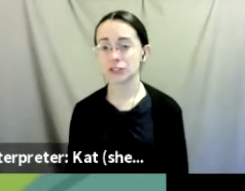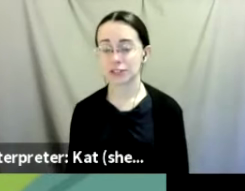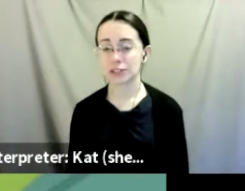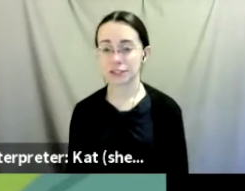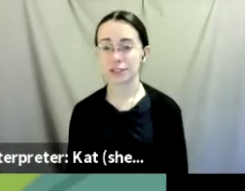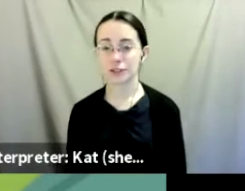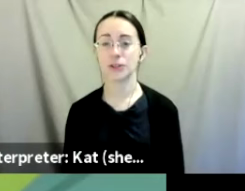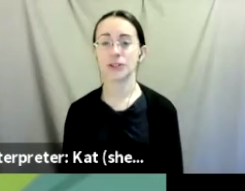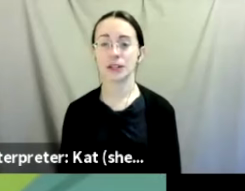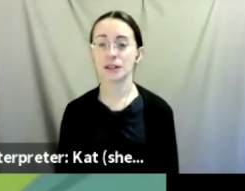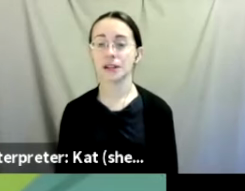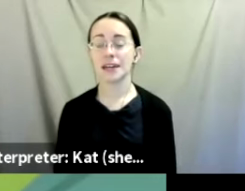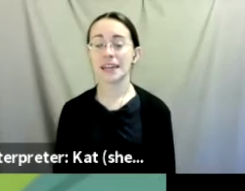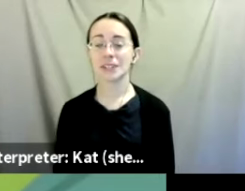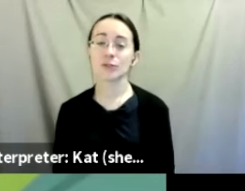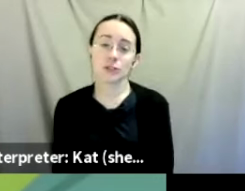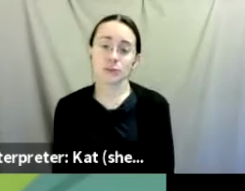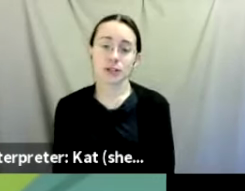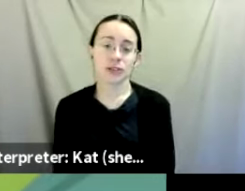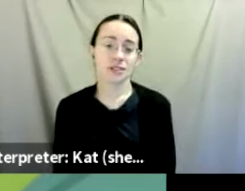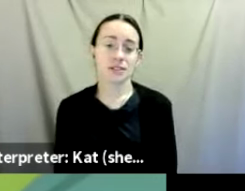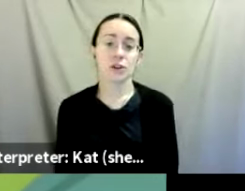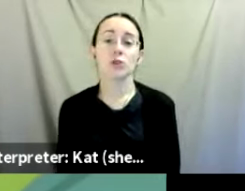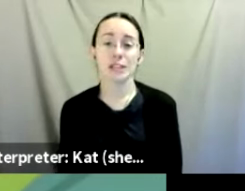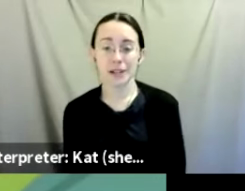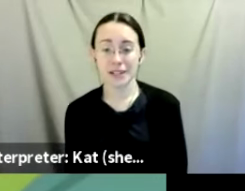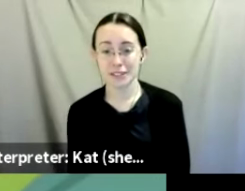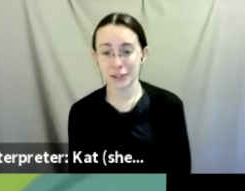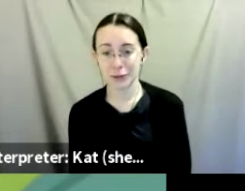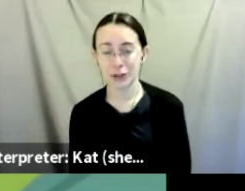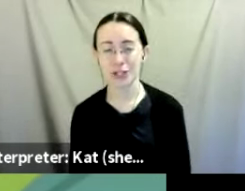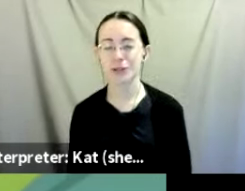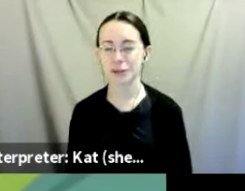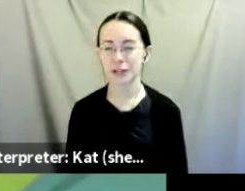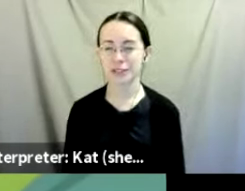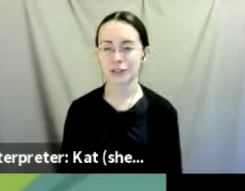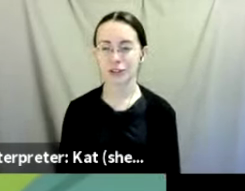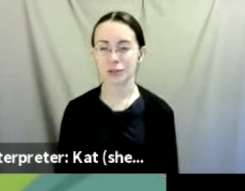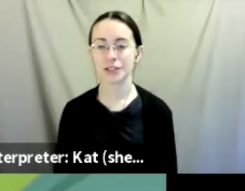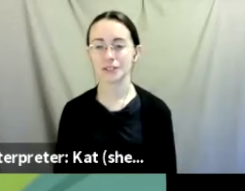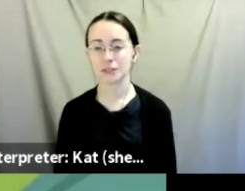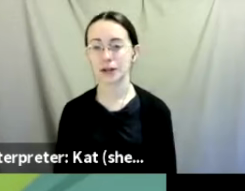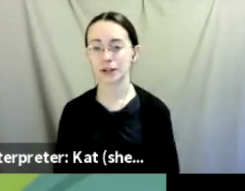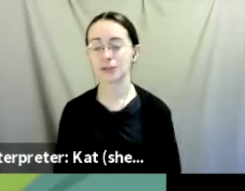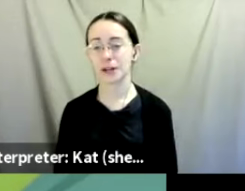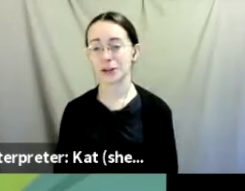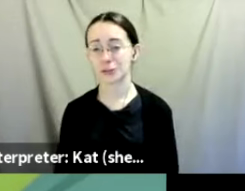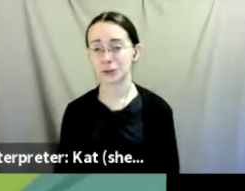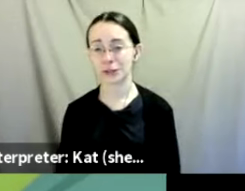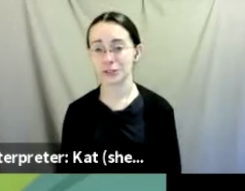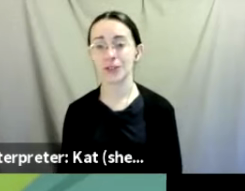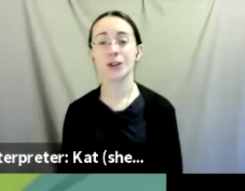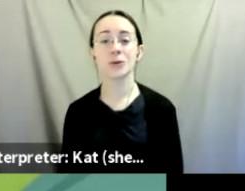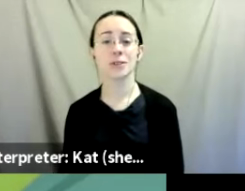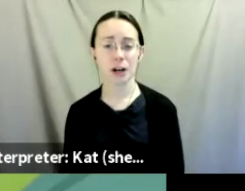reproductive injustice in the deaf community. And of course, we know that this doesn't only apply to the deaf community, but it applies to other communities as well, for better and